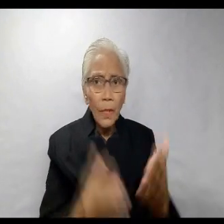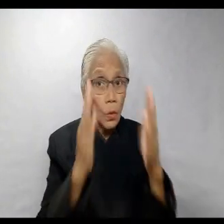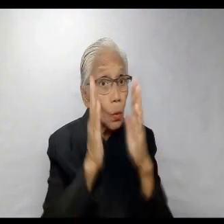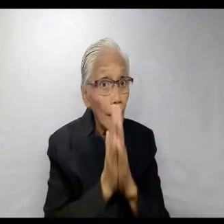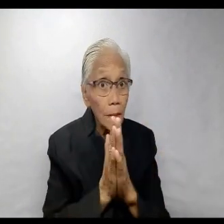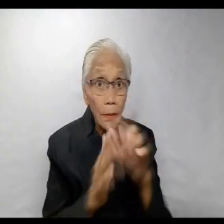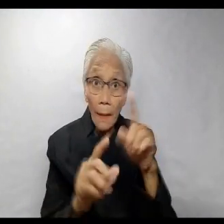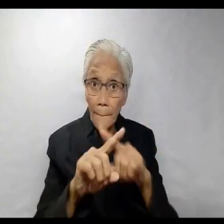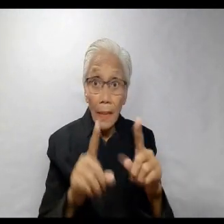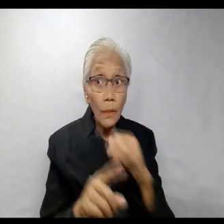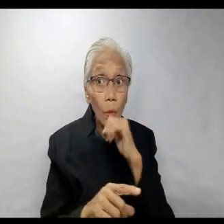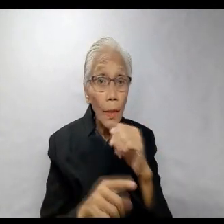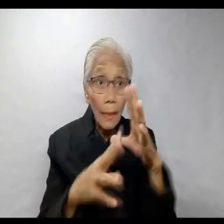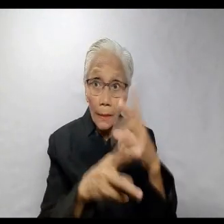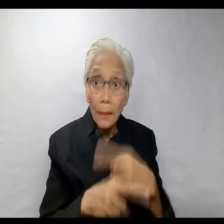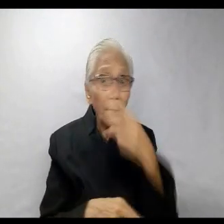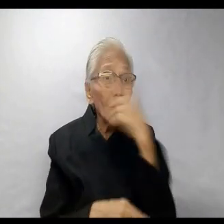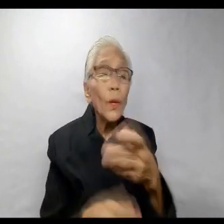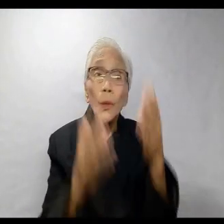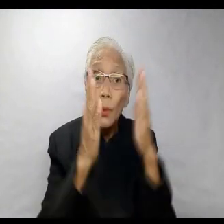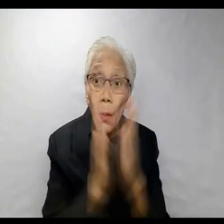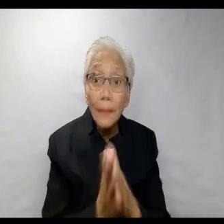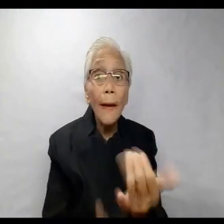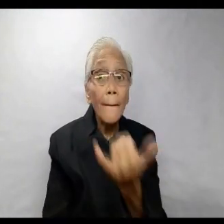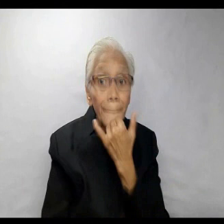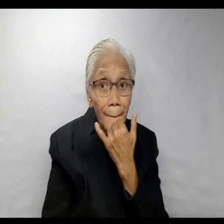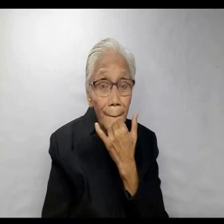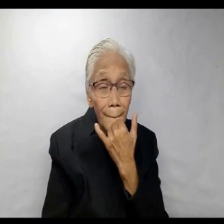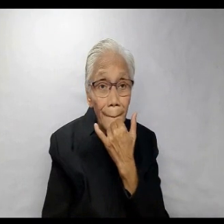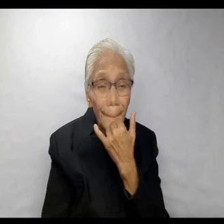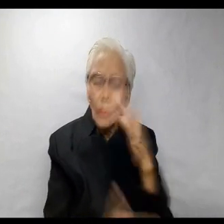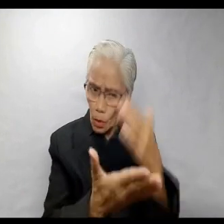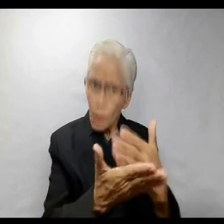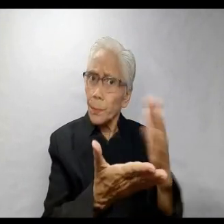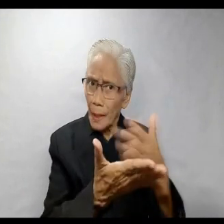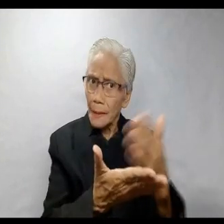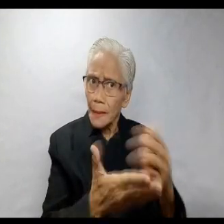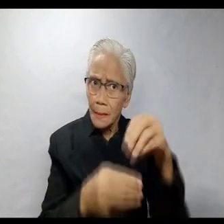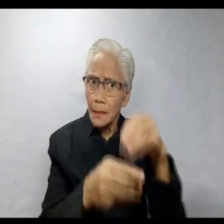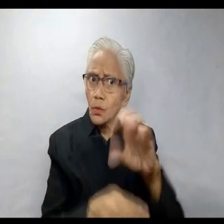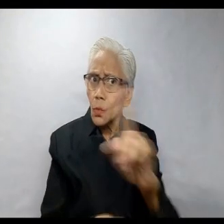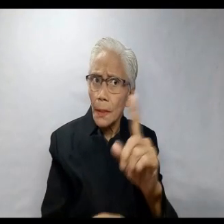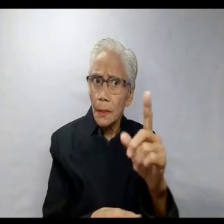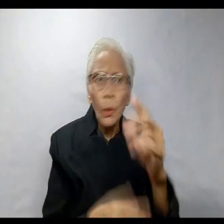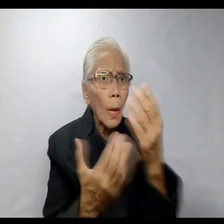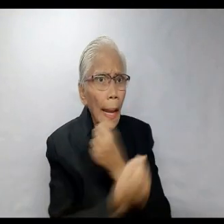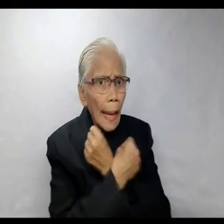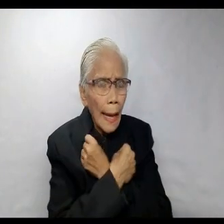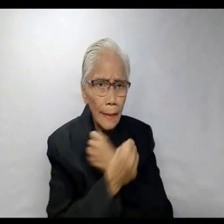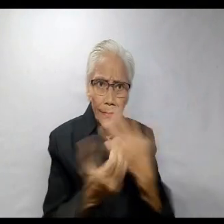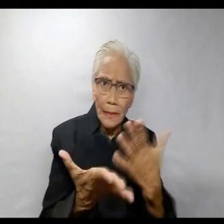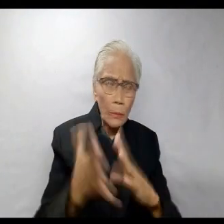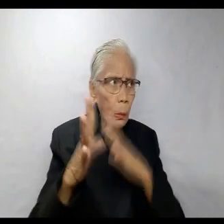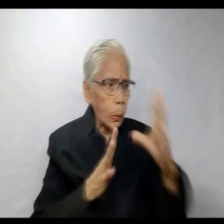but do not receive because you ask wrongly to spend it on your passions. Let us